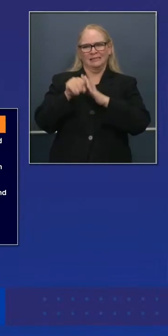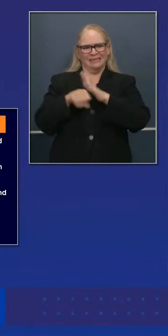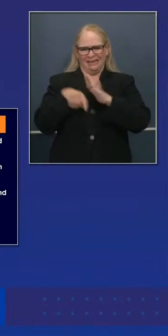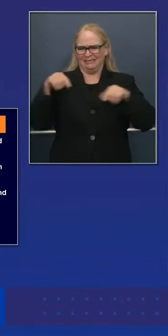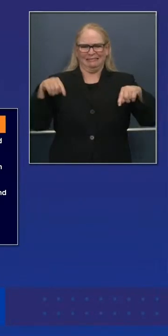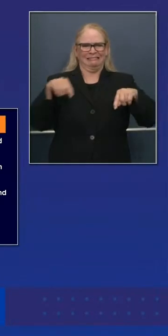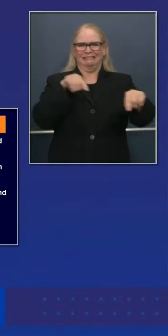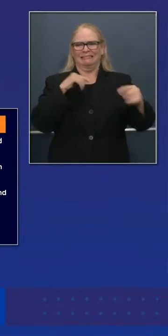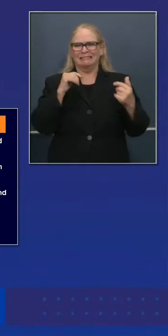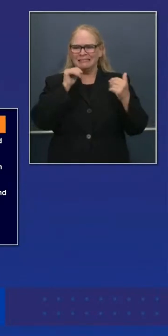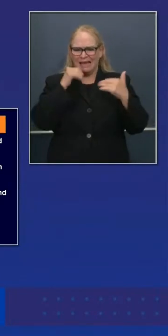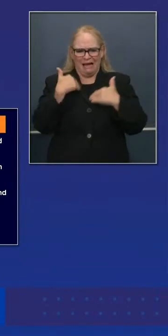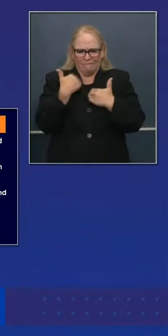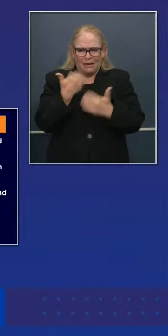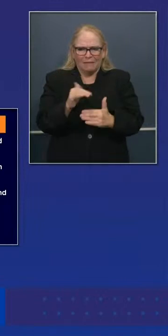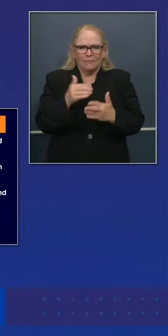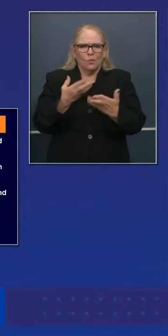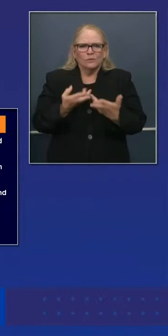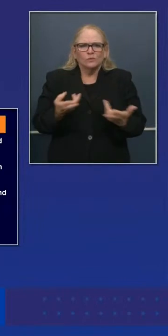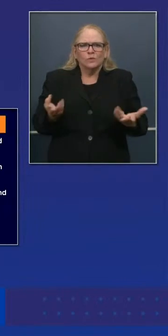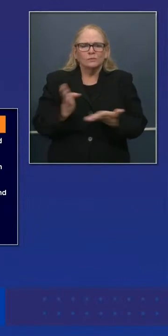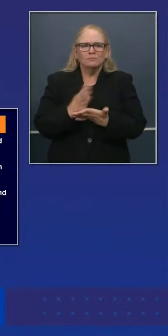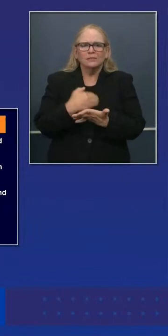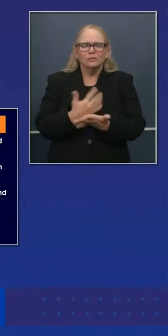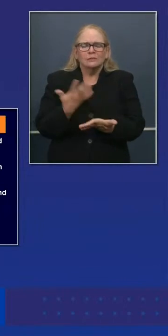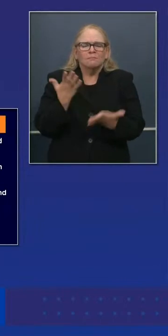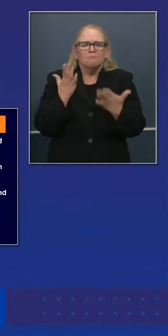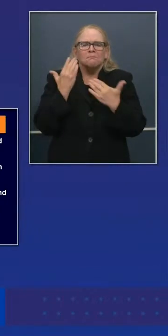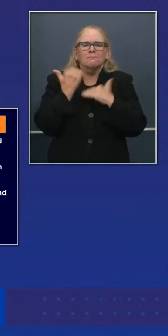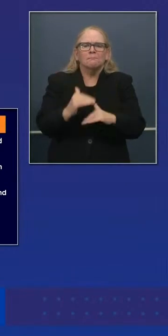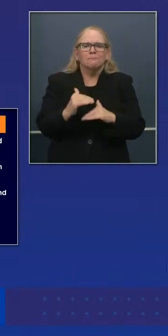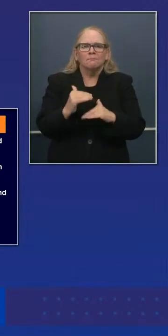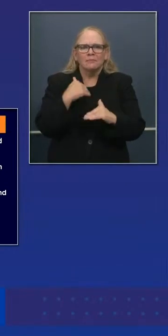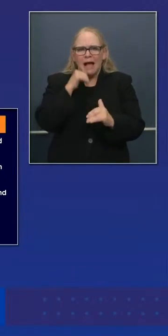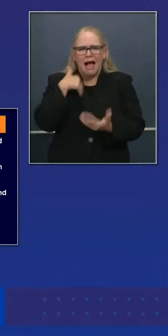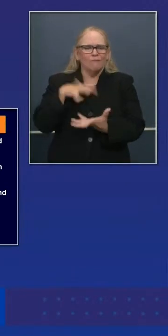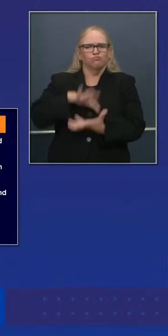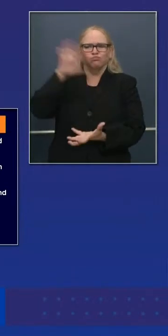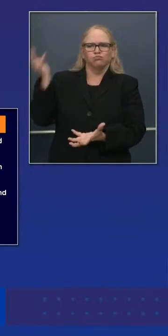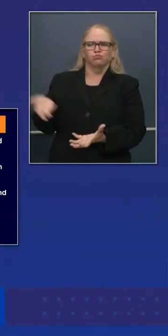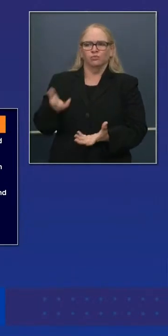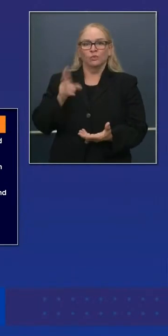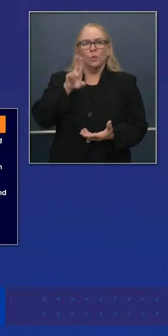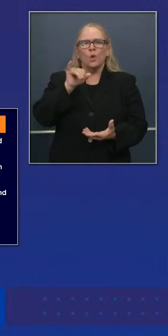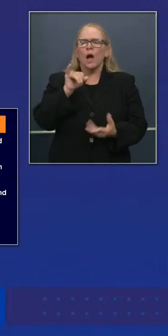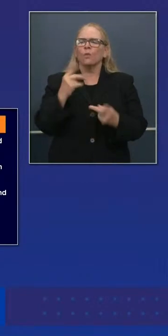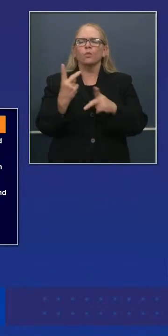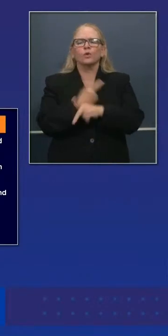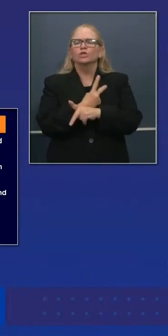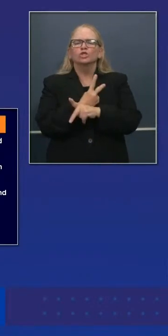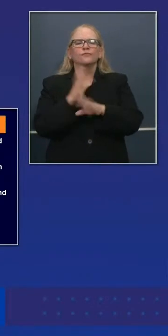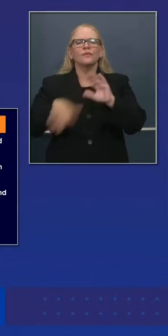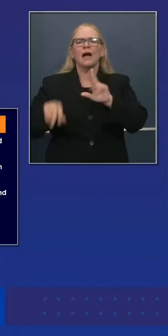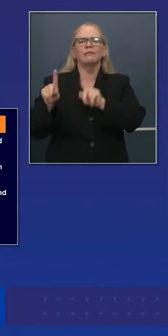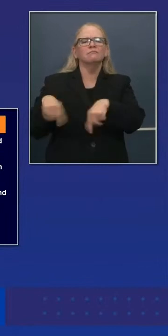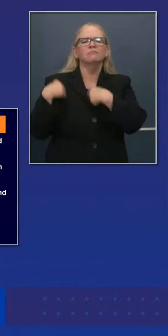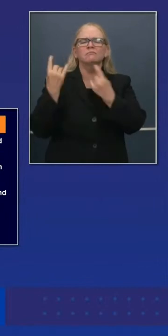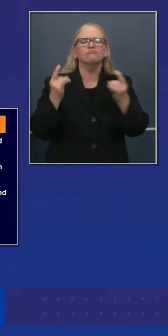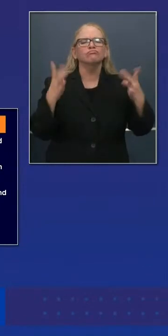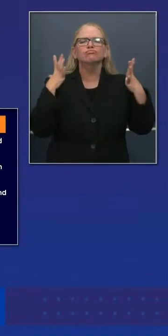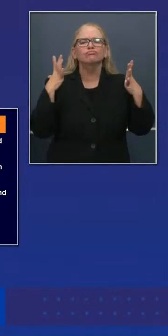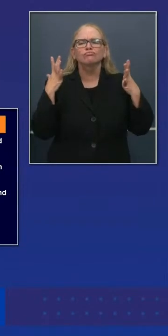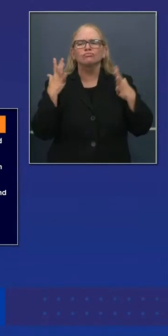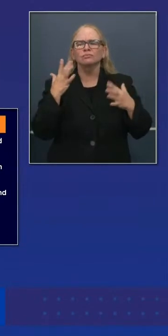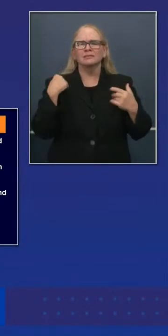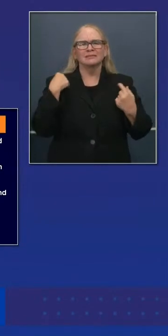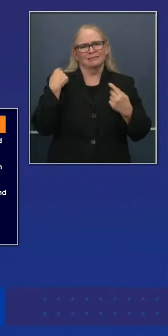economic crisis. We have unemployment that is worse than we've seen since the Great Depression. As